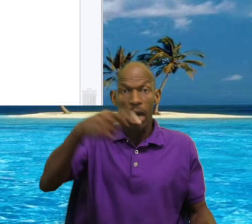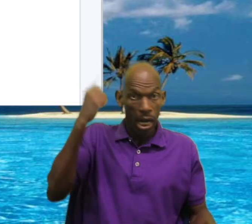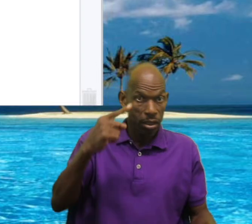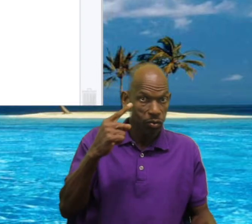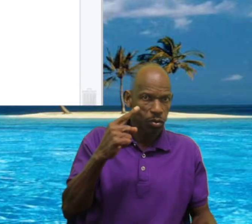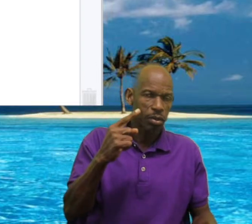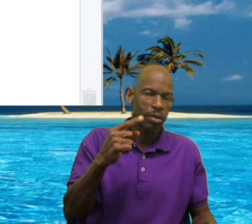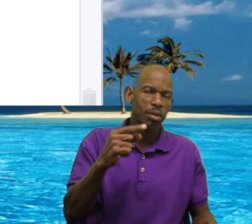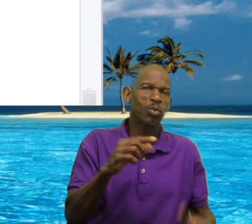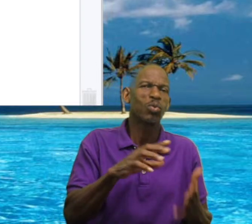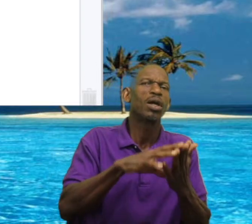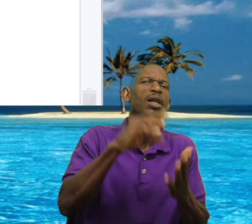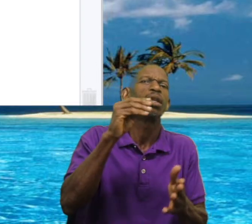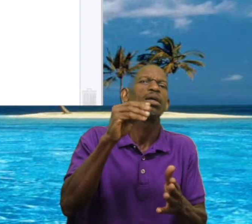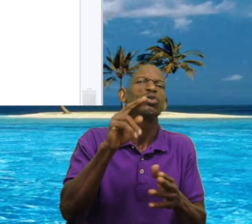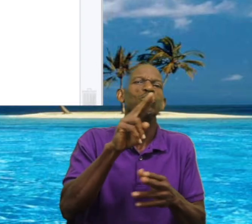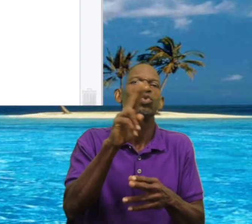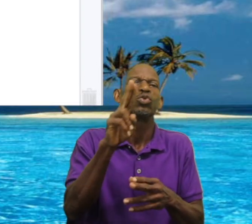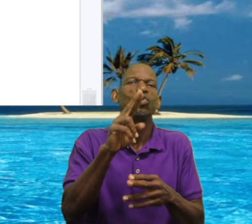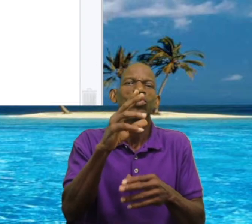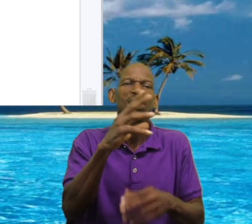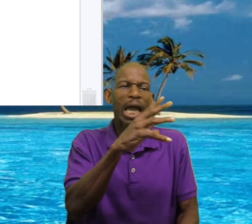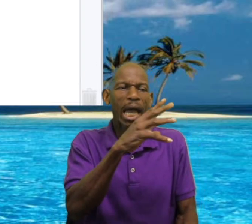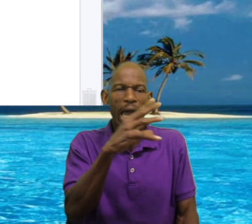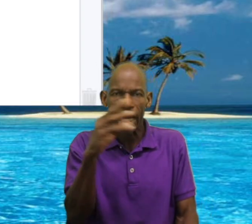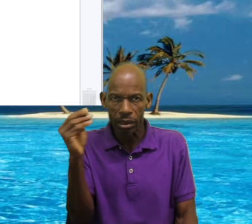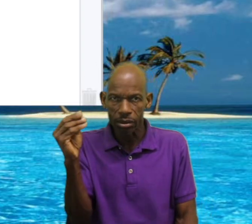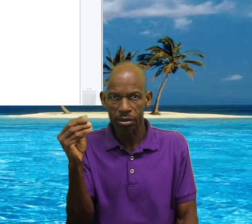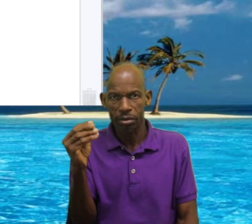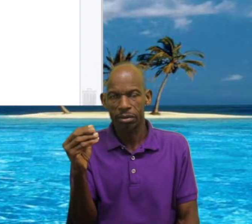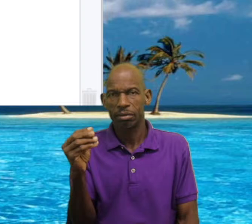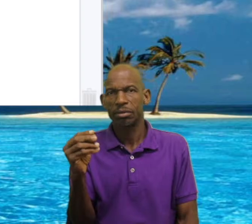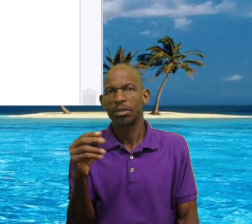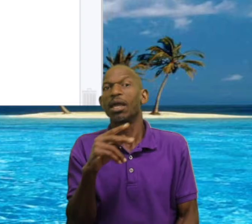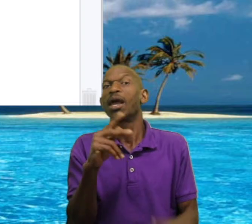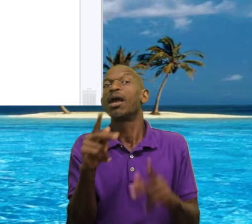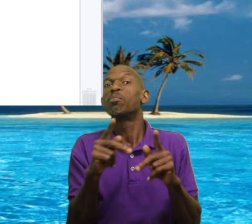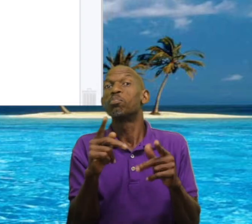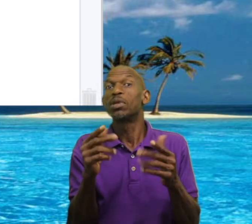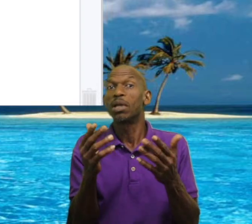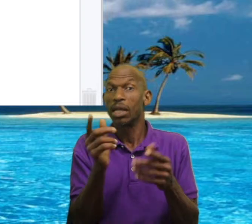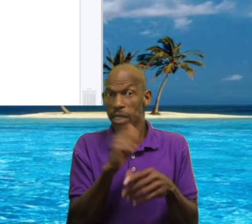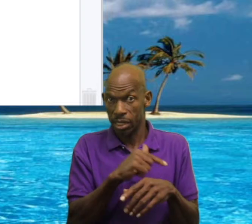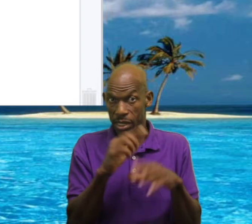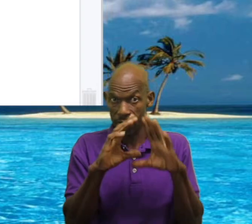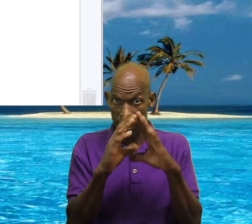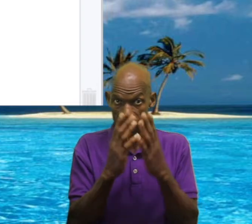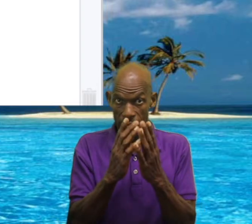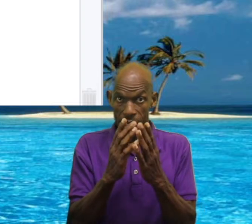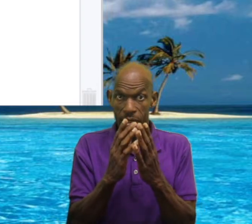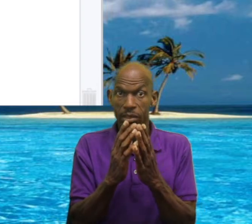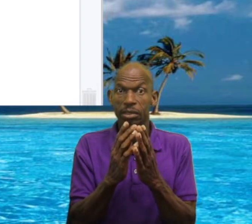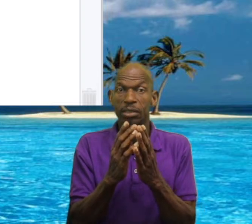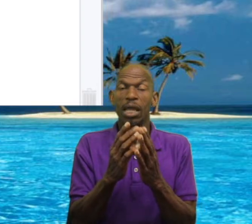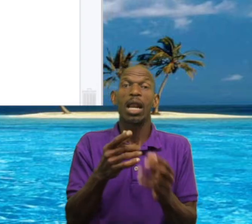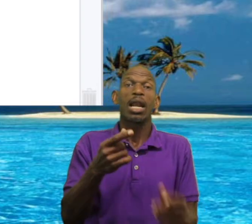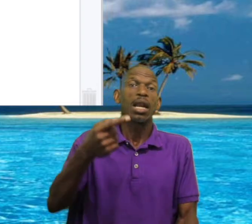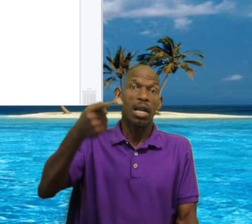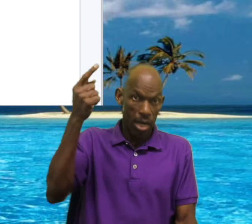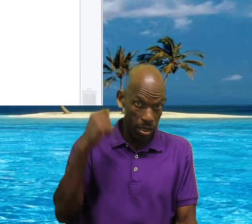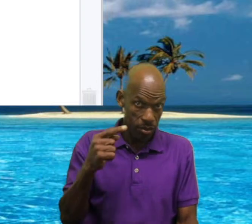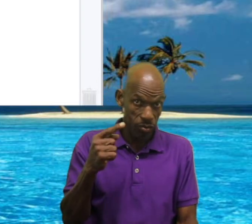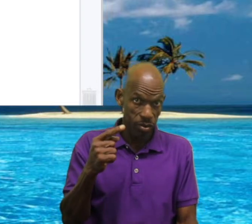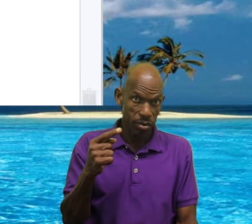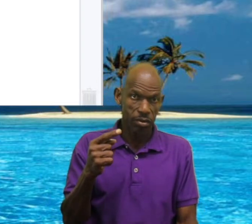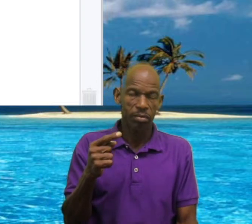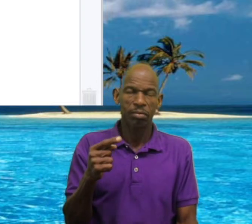and last week, those people who were with us last week, we learned that when we use an and, it is when we have